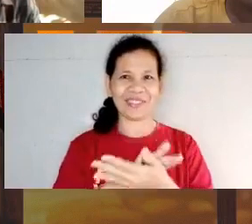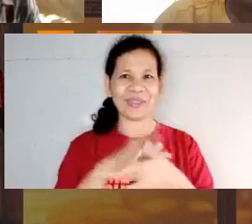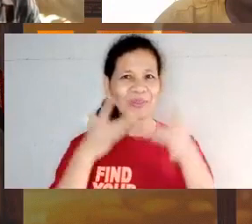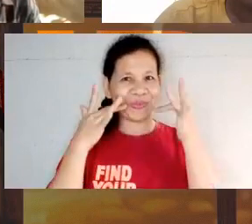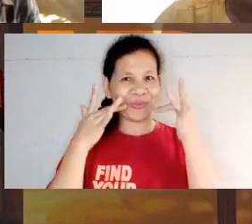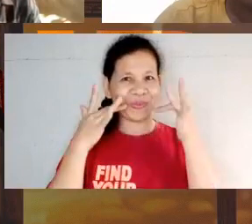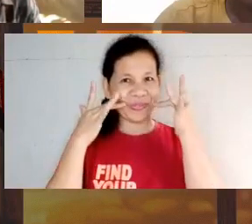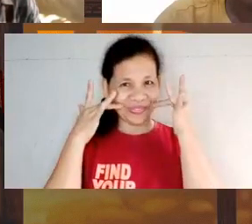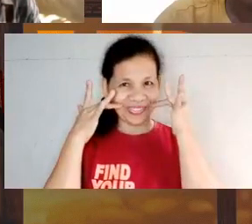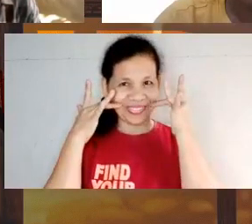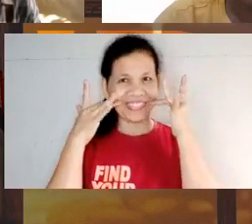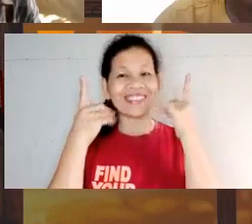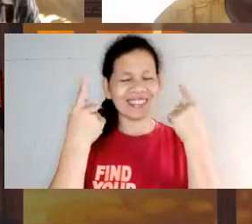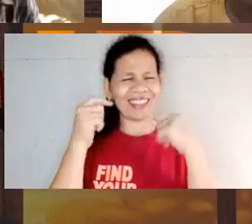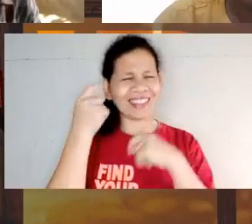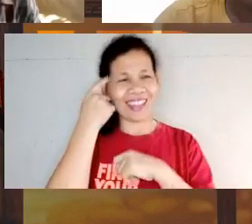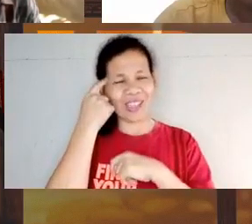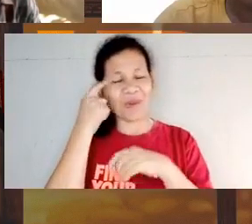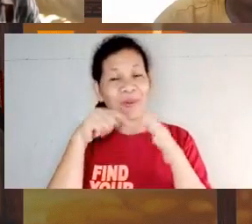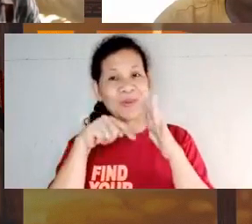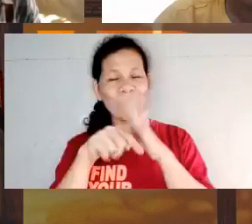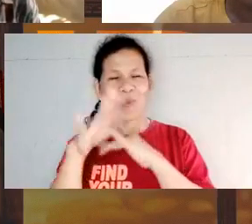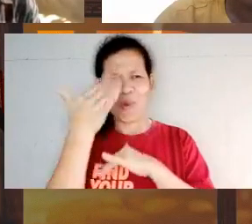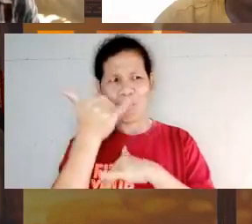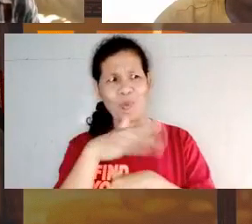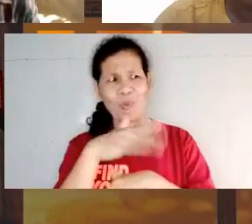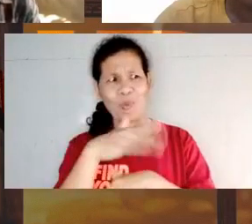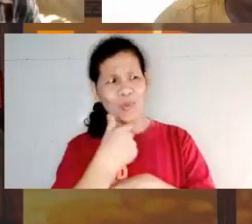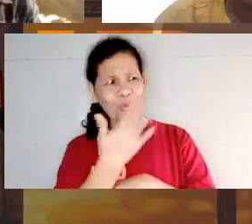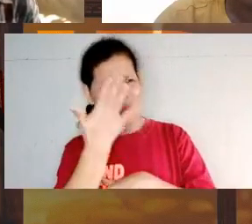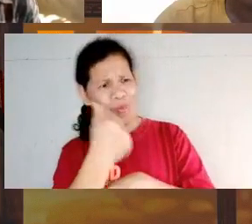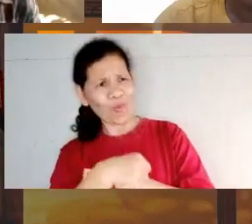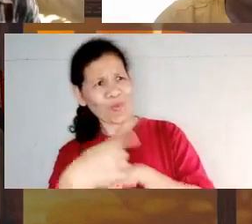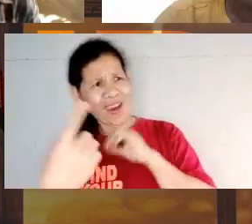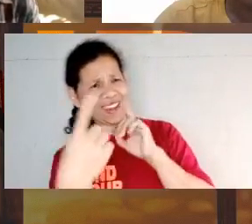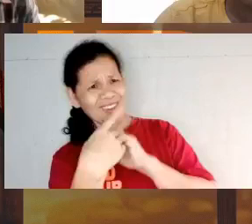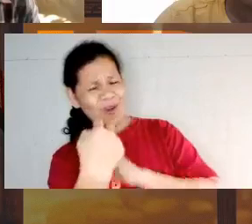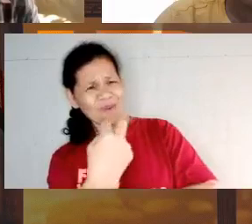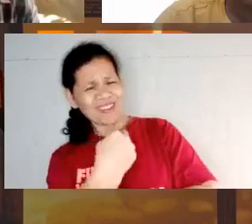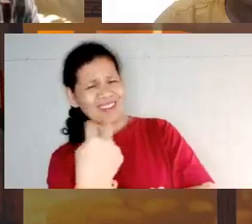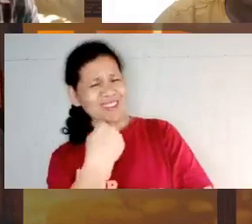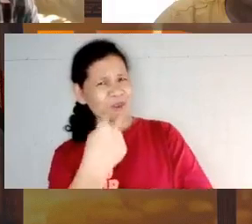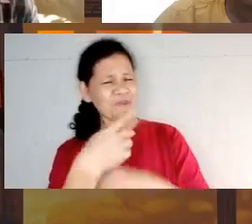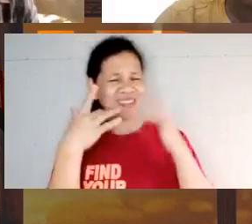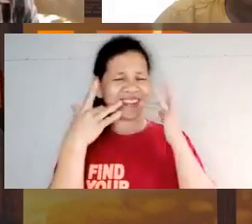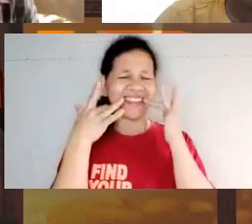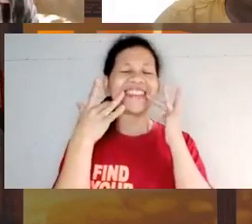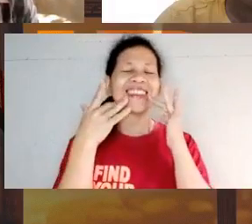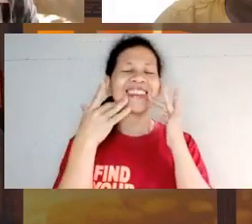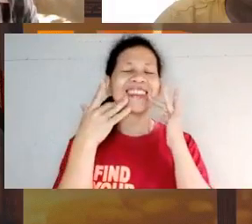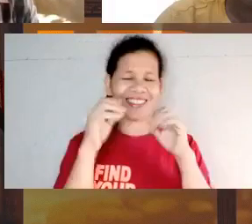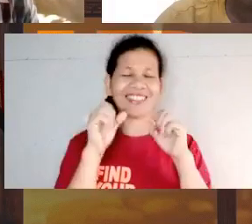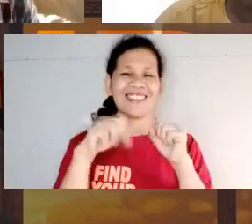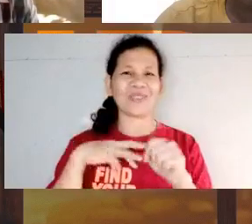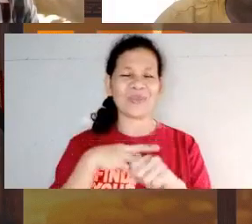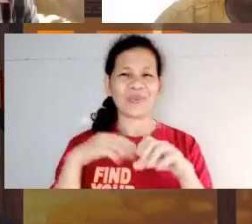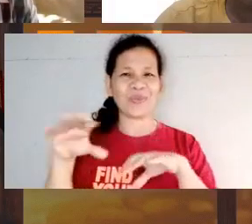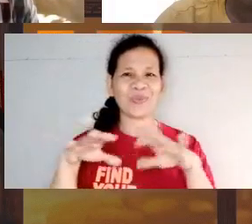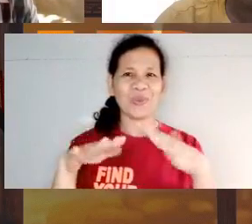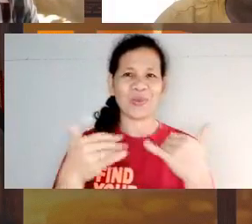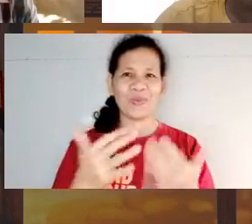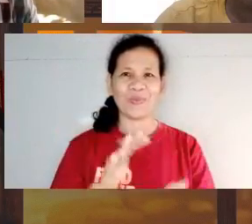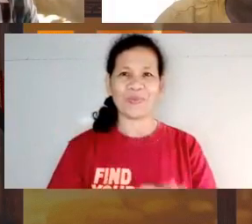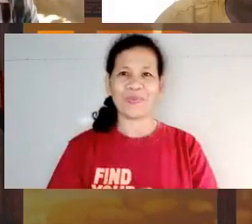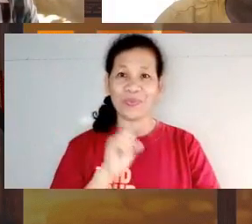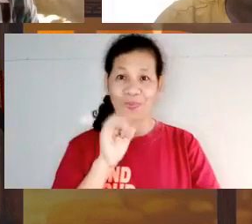will try to think deeper. Why are you smiling at them? Napakagandang pwedeng gawin na to. So, pag